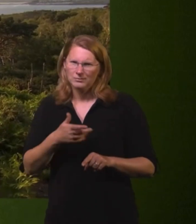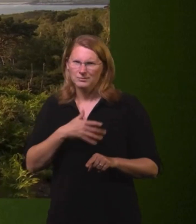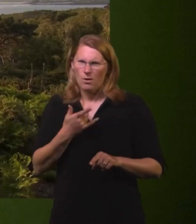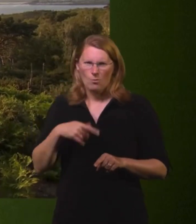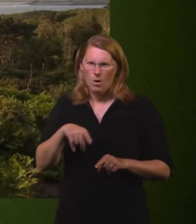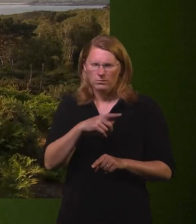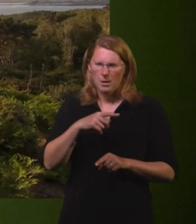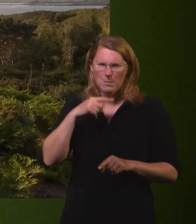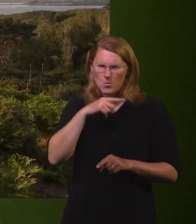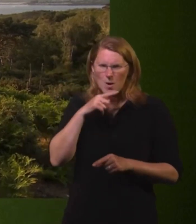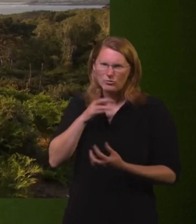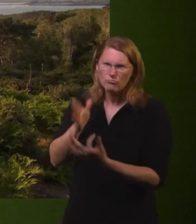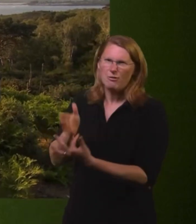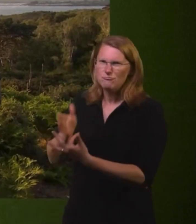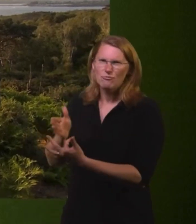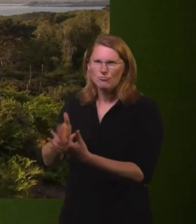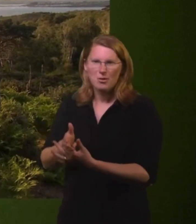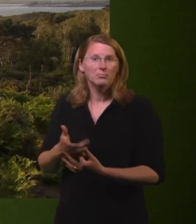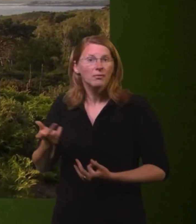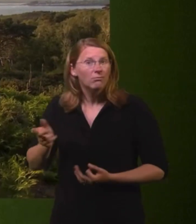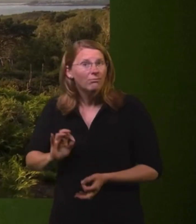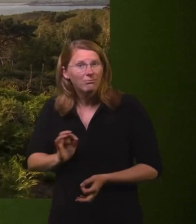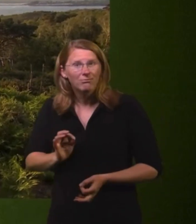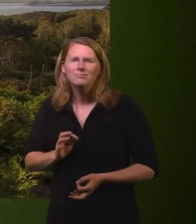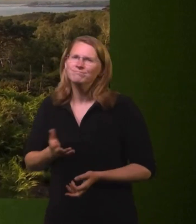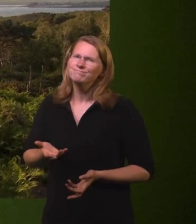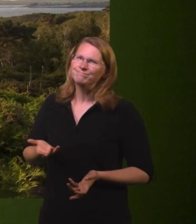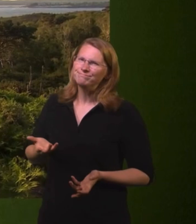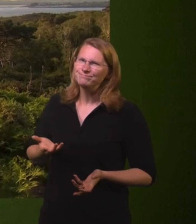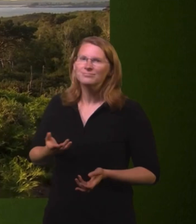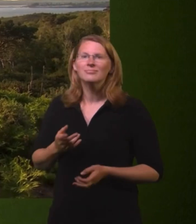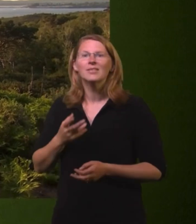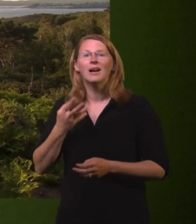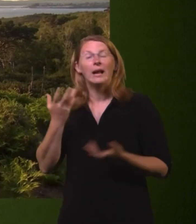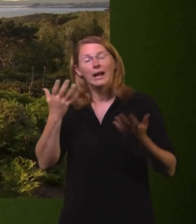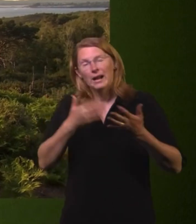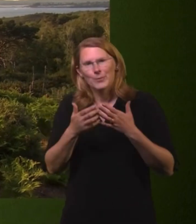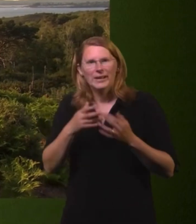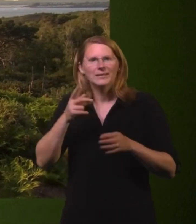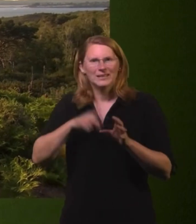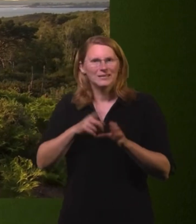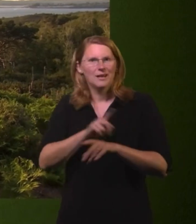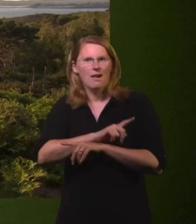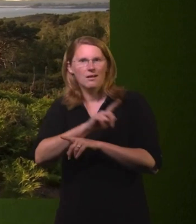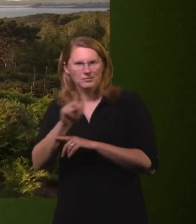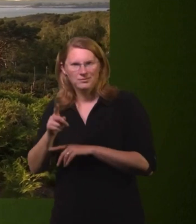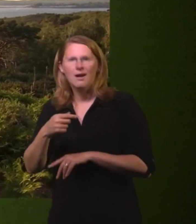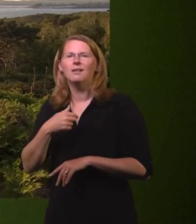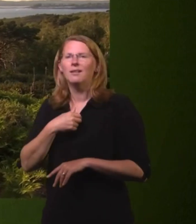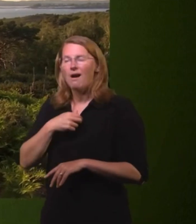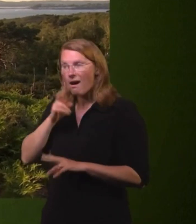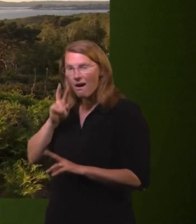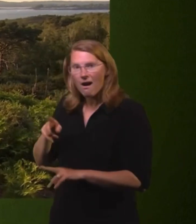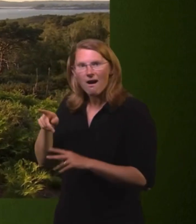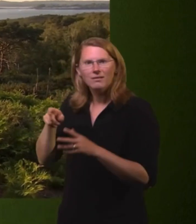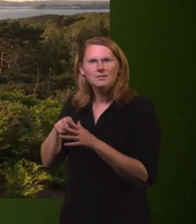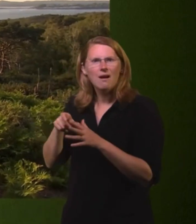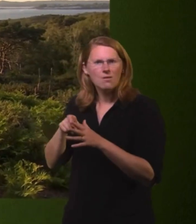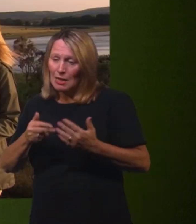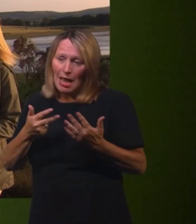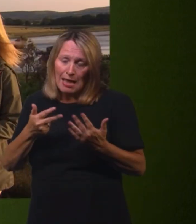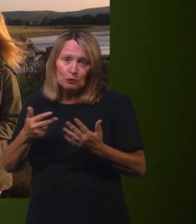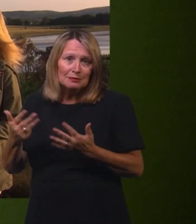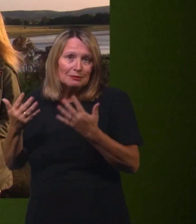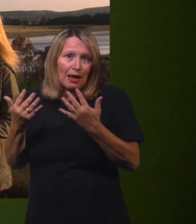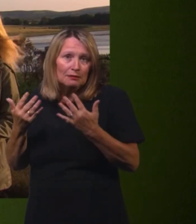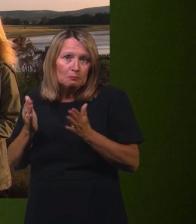was years later that I got to see a Dartford Warbler. No thanks to Blue Peter. No grudge, though. No grudge. No Great grudge at programme. all. Val, you know, lovely